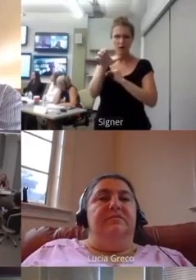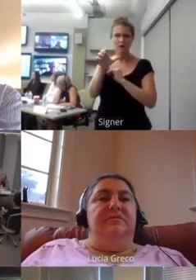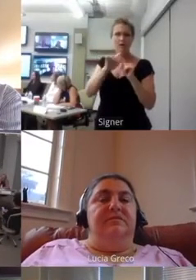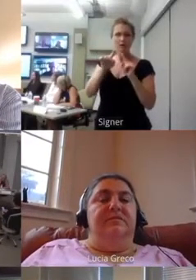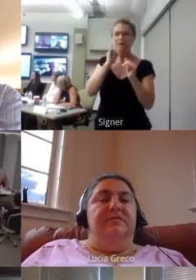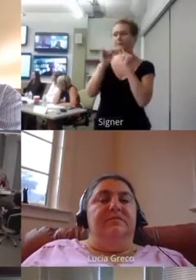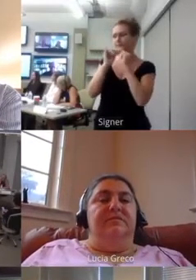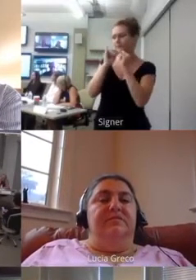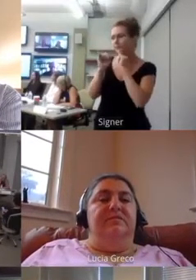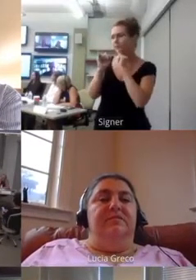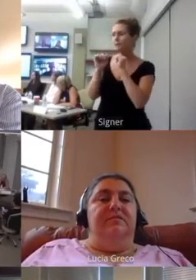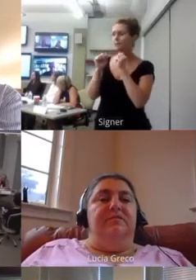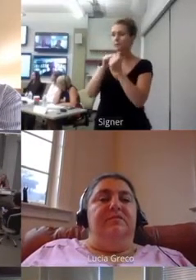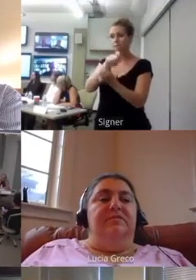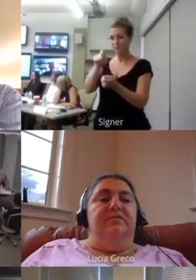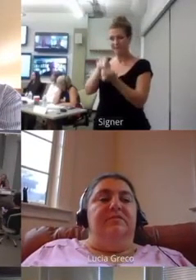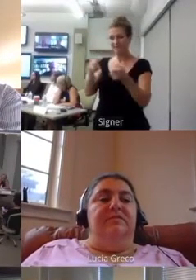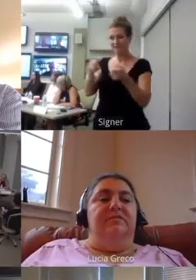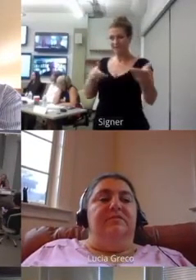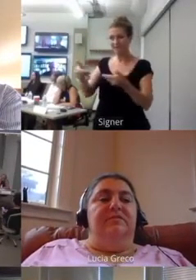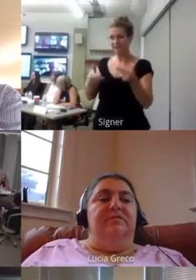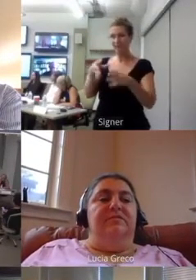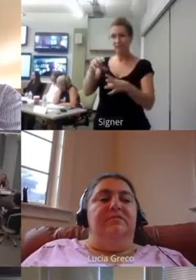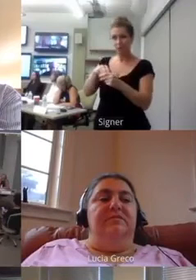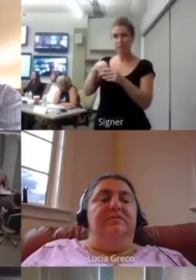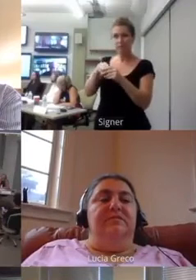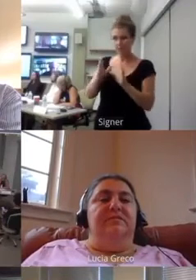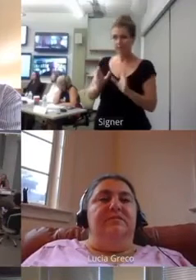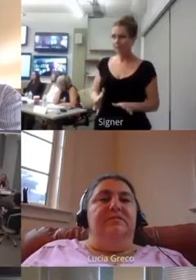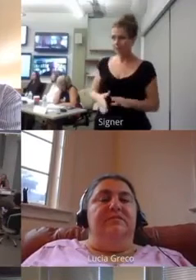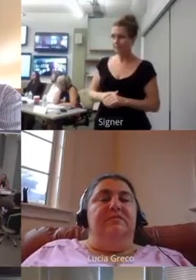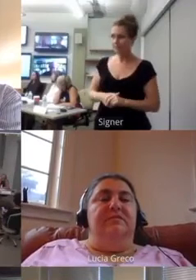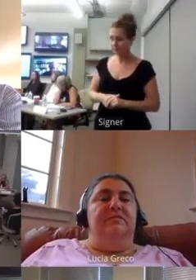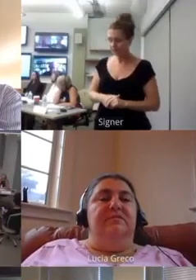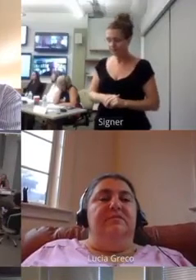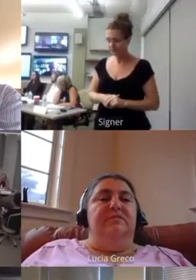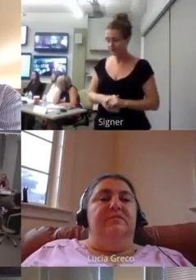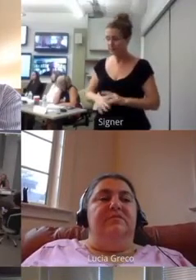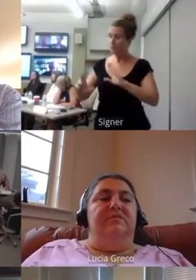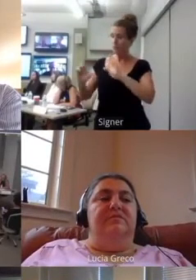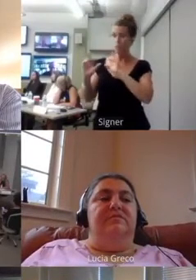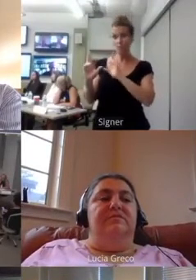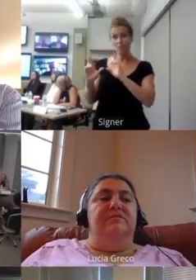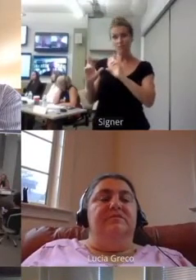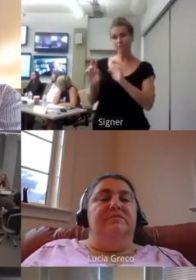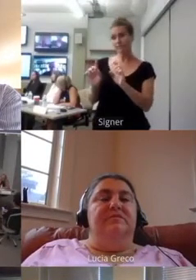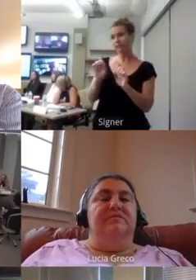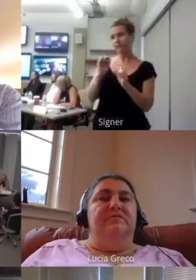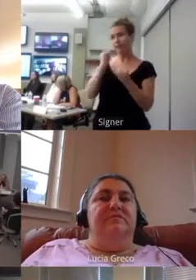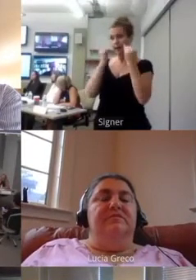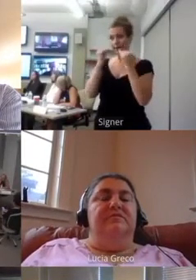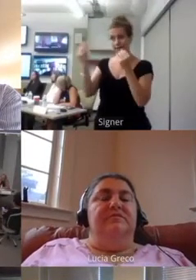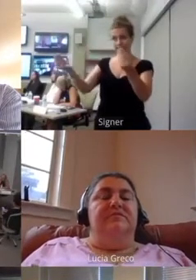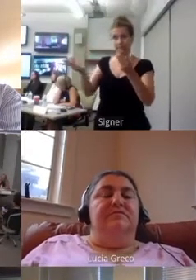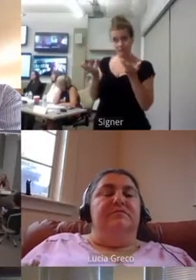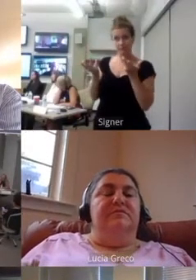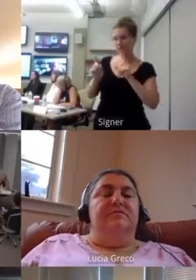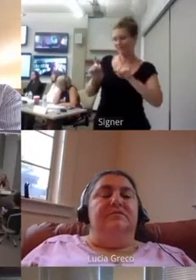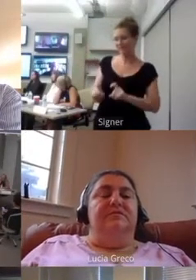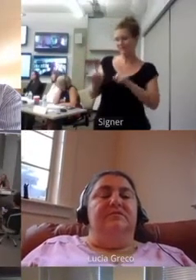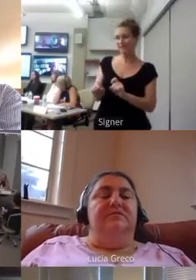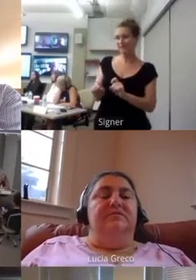invited participants, and hopefully we'll be able to test some of the ideas that are going to be disclosed